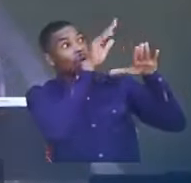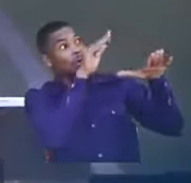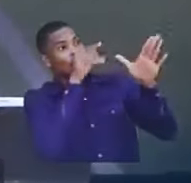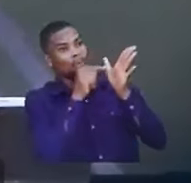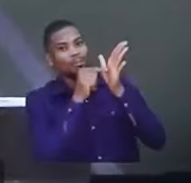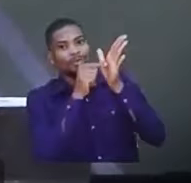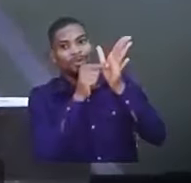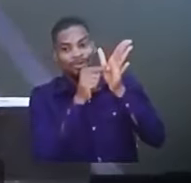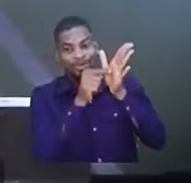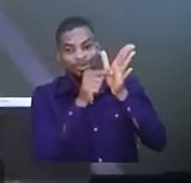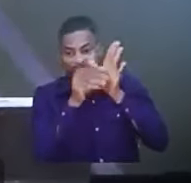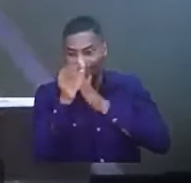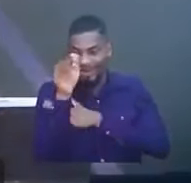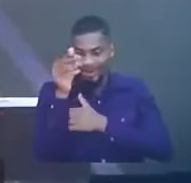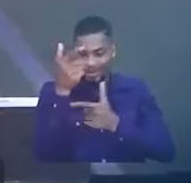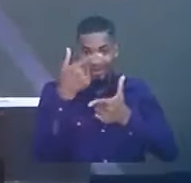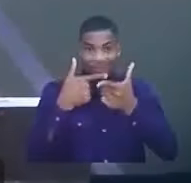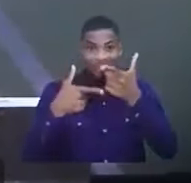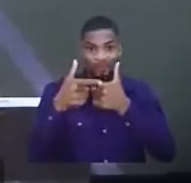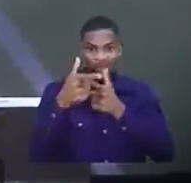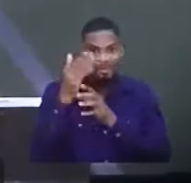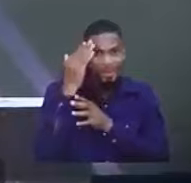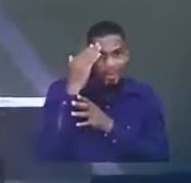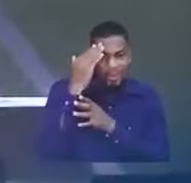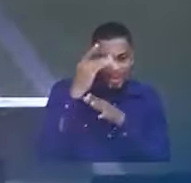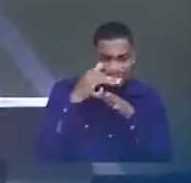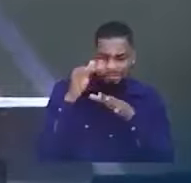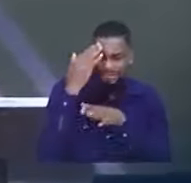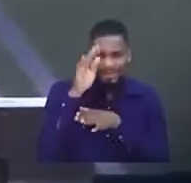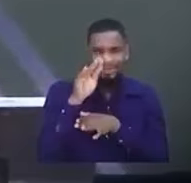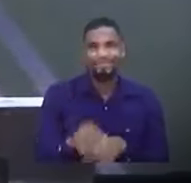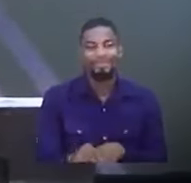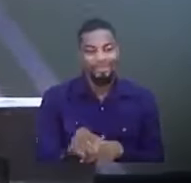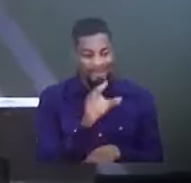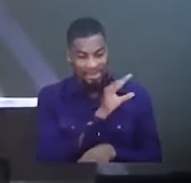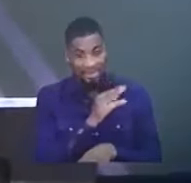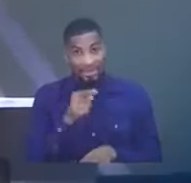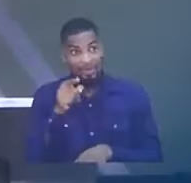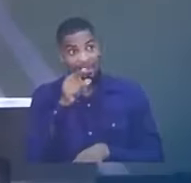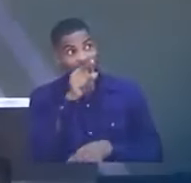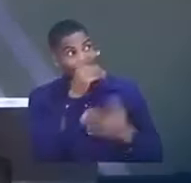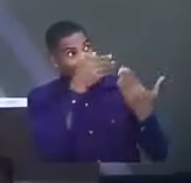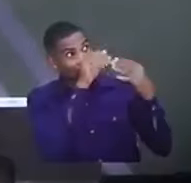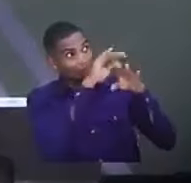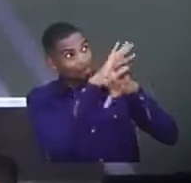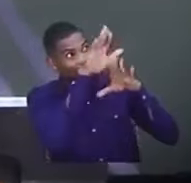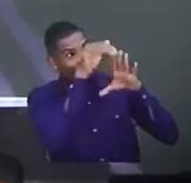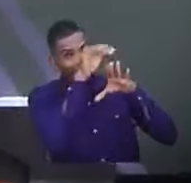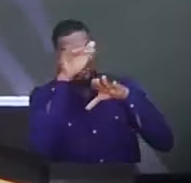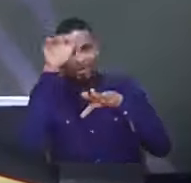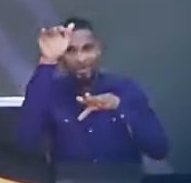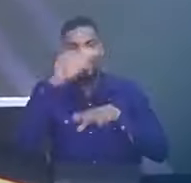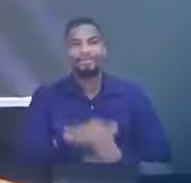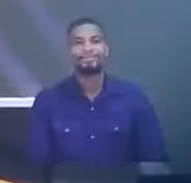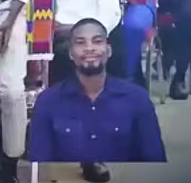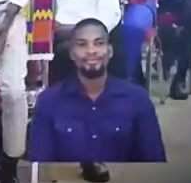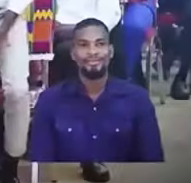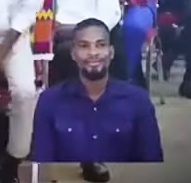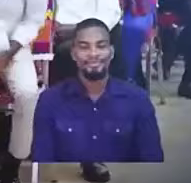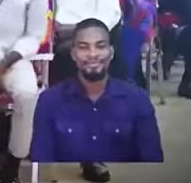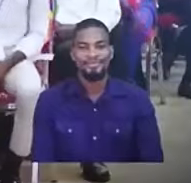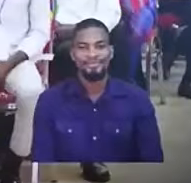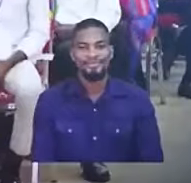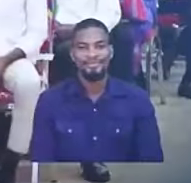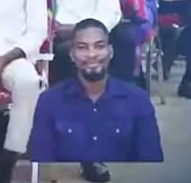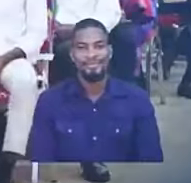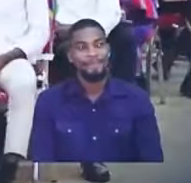glory of God. Can you imagine that? So Christ in you, the hope of glory, the